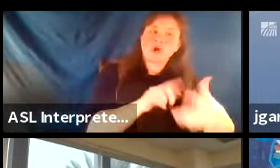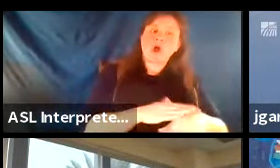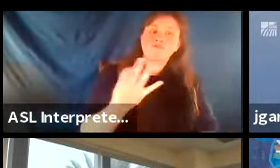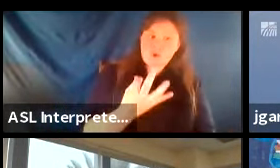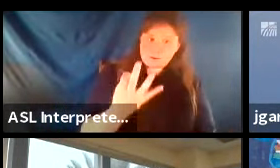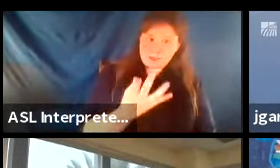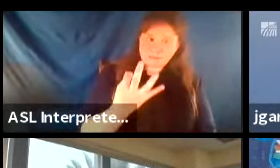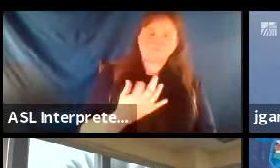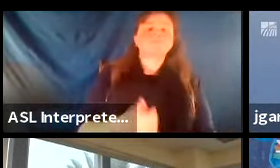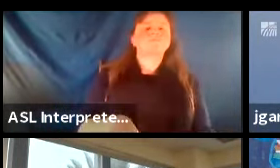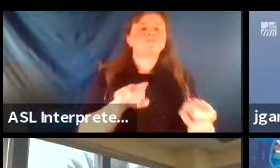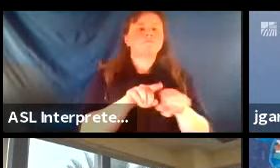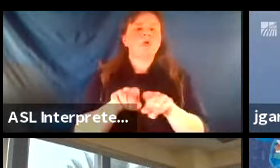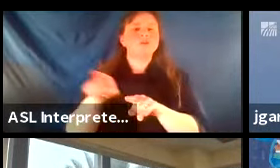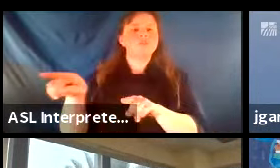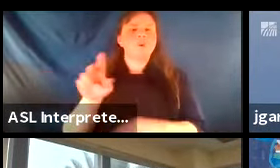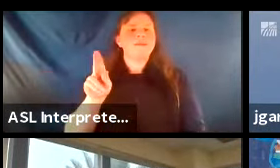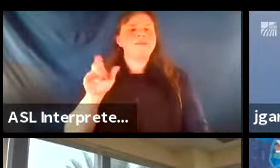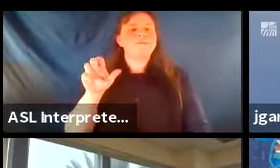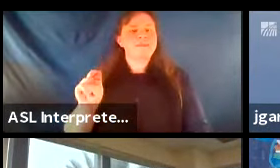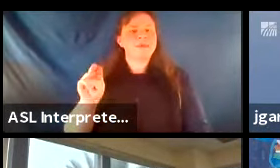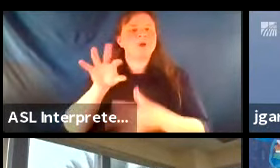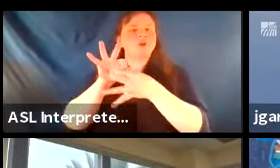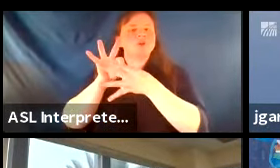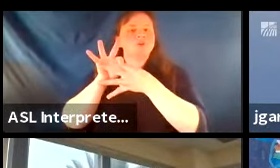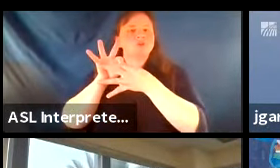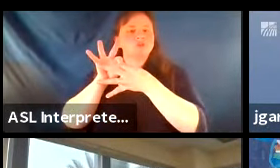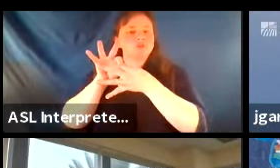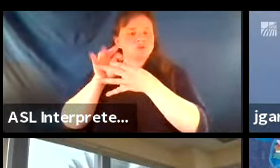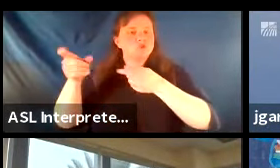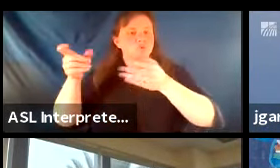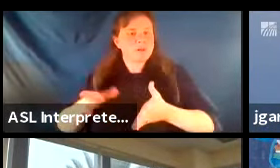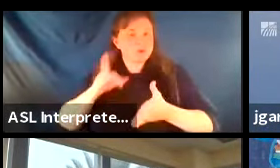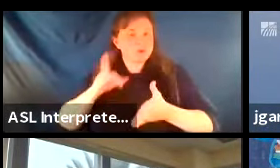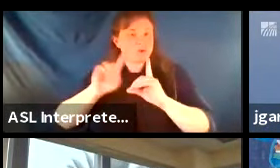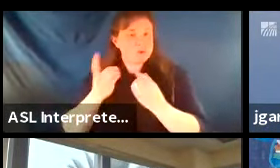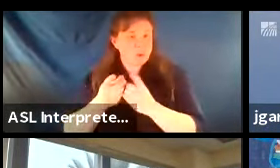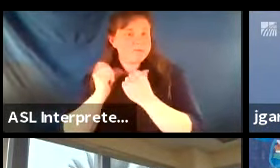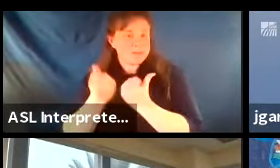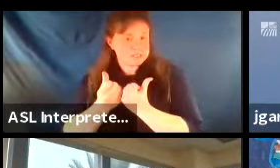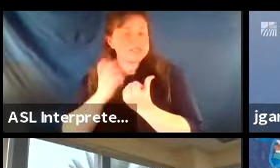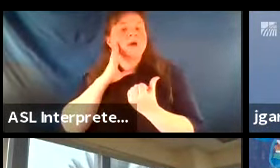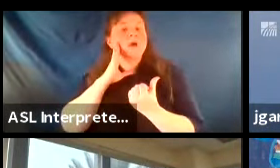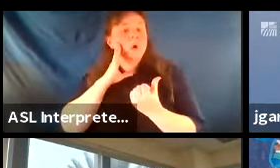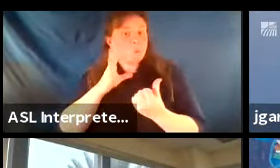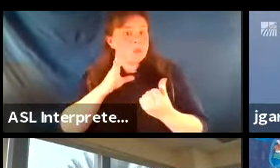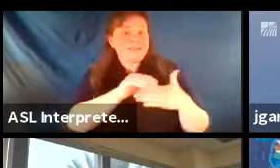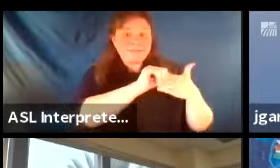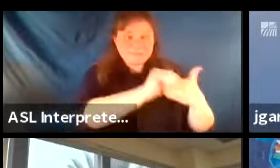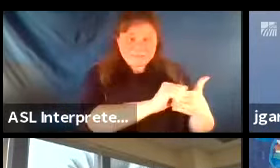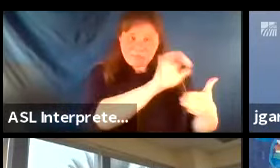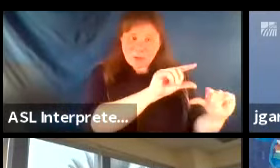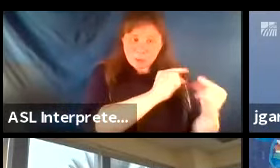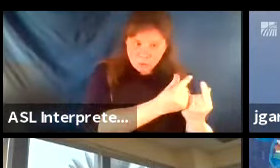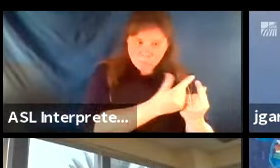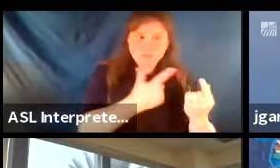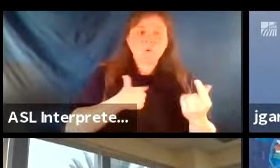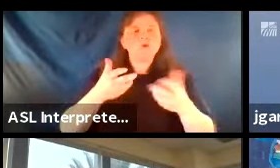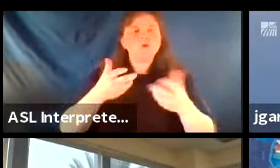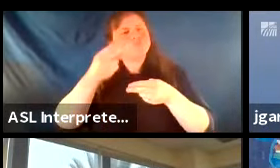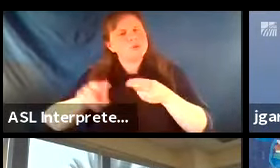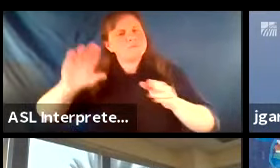McCoy-Wade, the director of the Department of Aging, will be helping to lead that group, and wanted to briefly introduce her to all of you to say a few